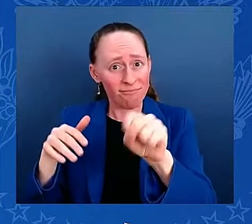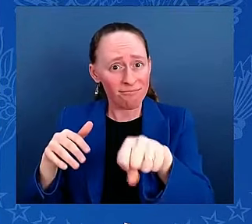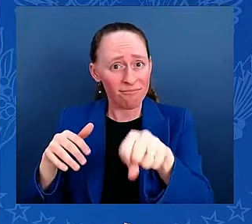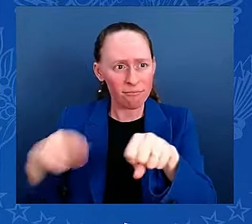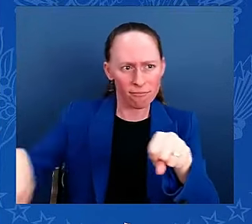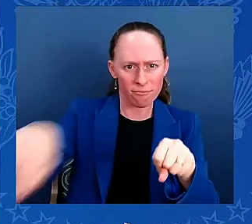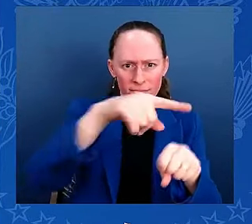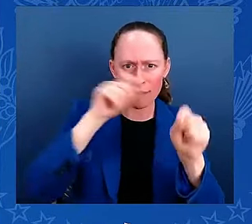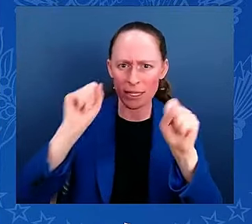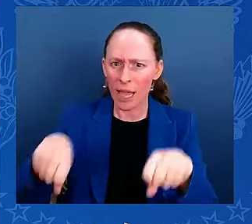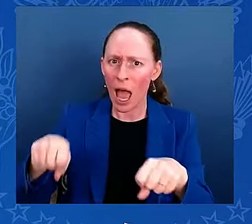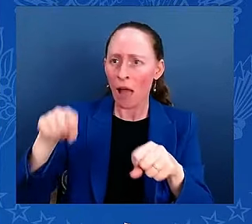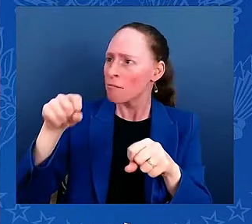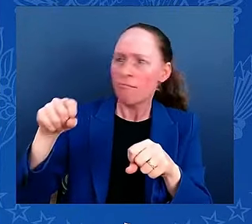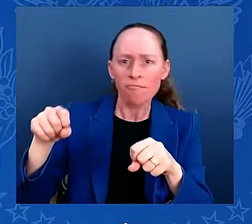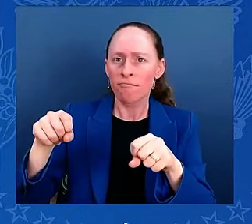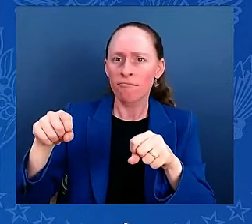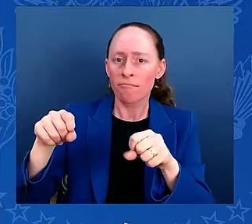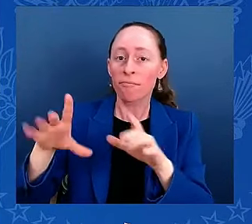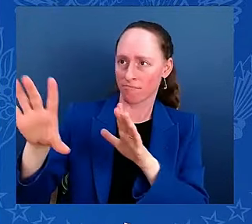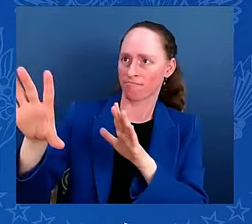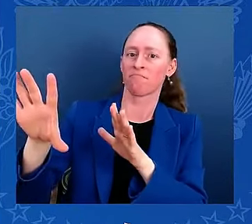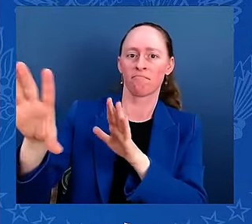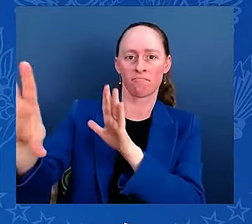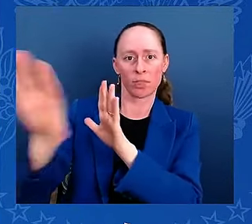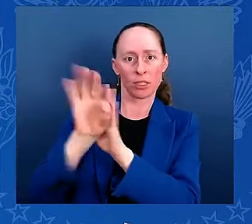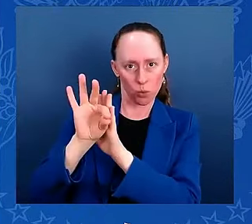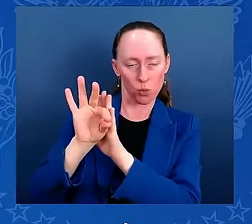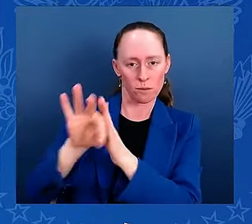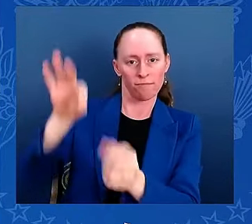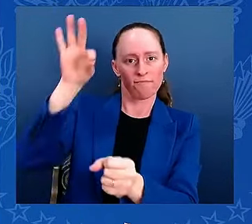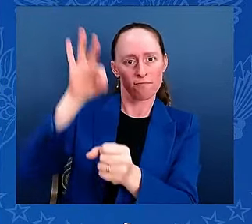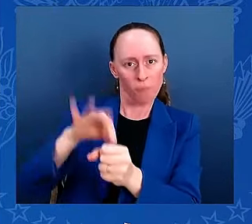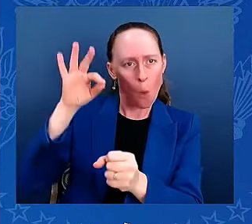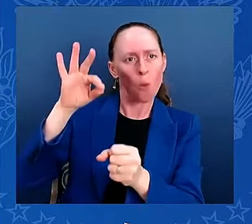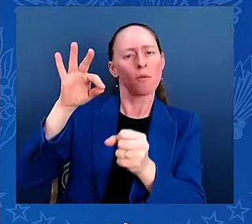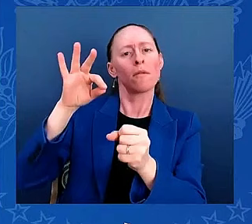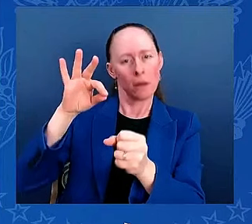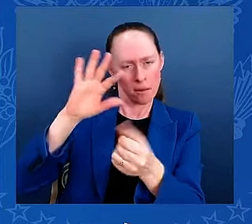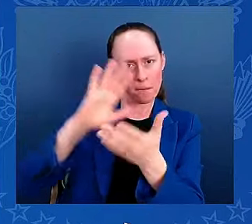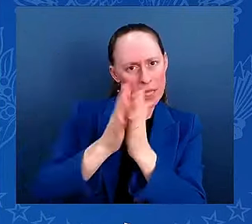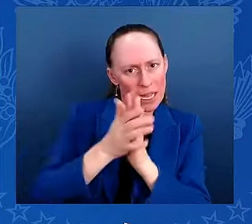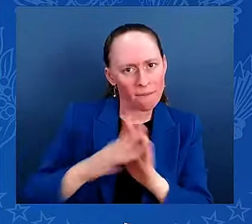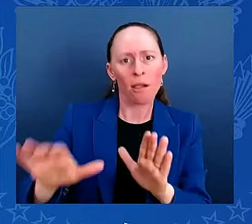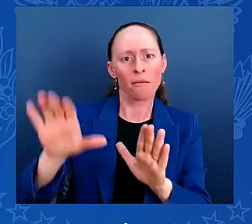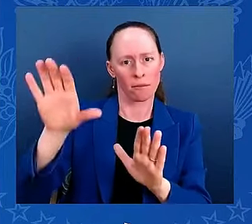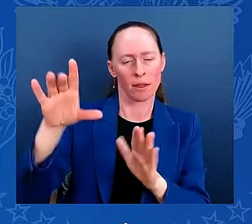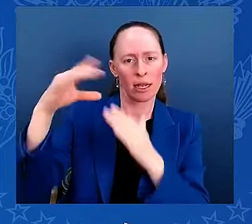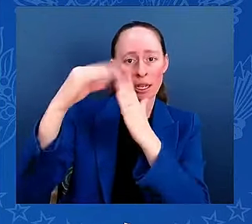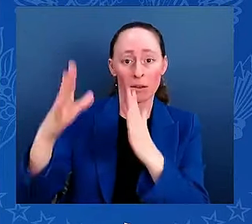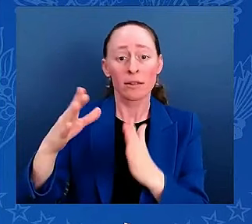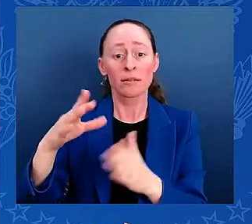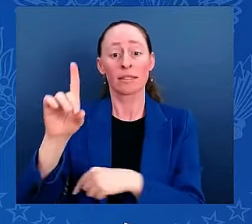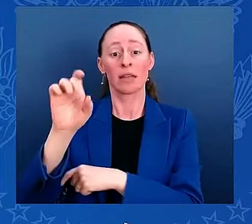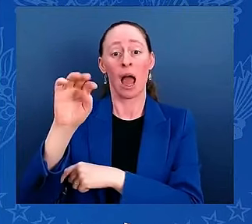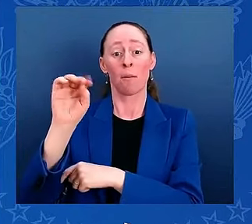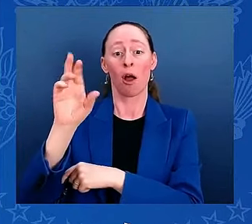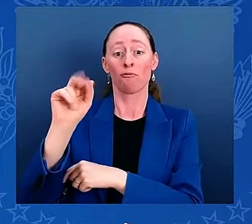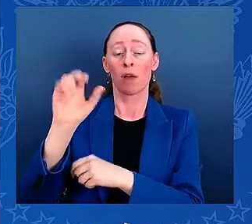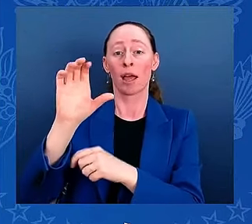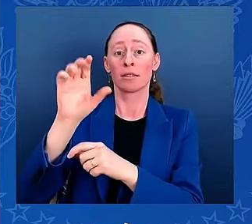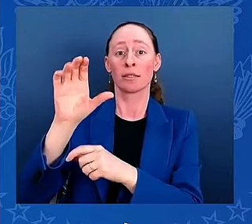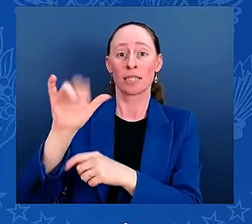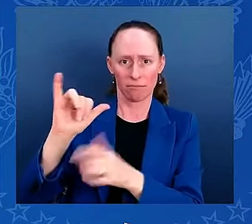peacefully. And we're in a democracy. The will of the people always prevails.